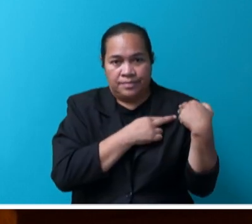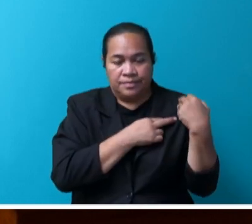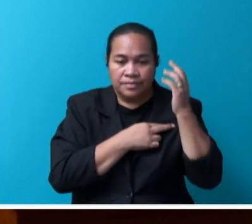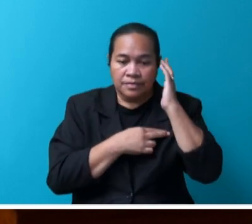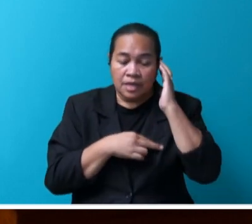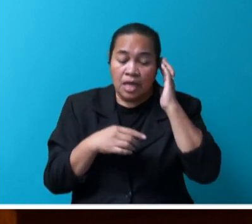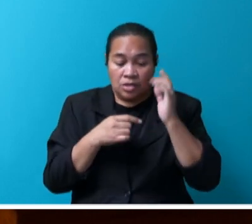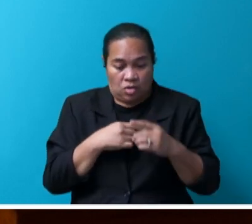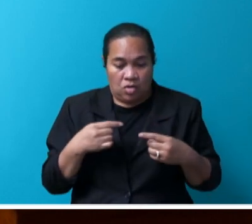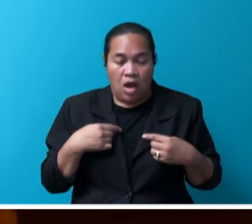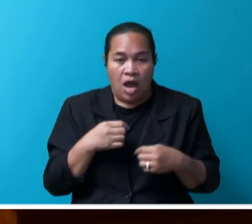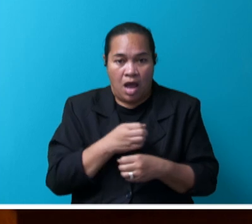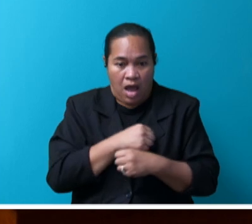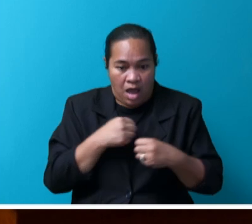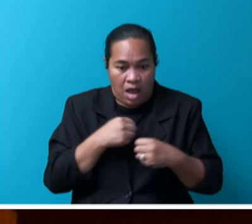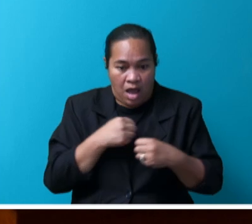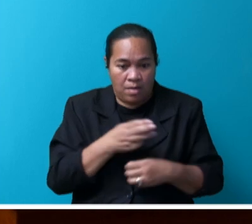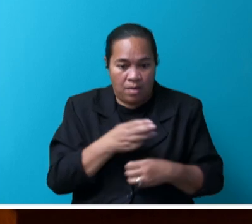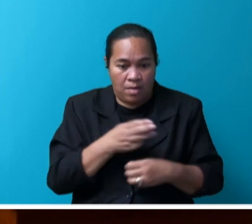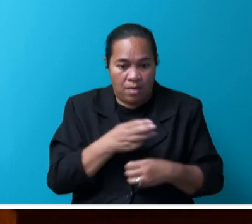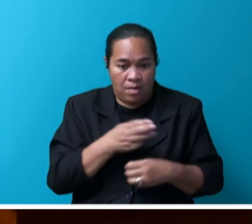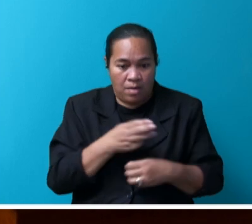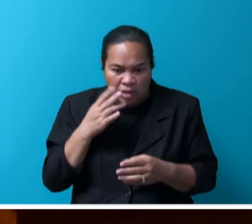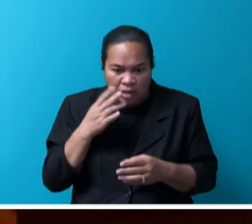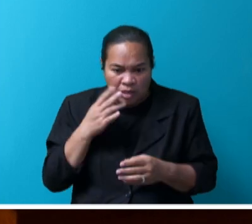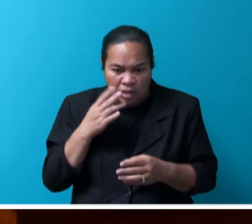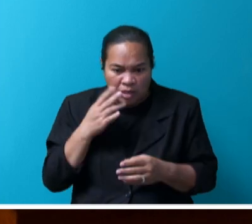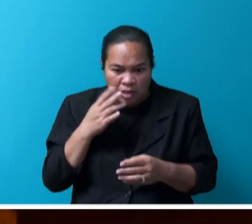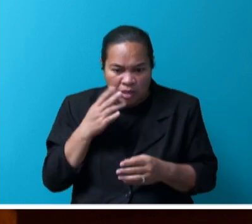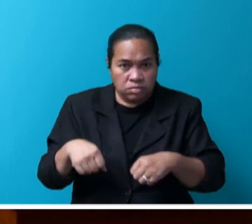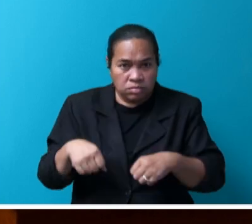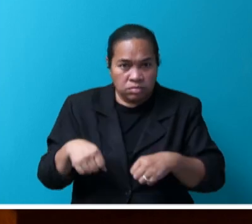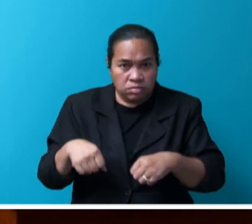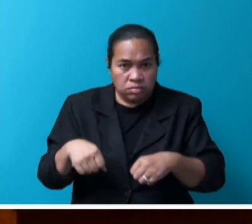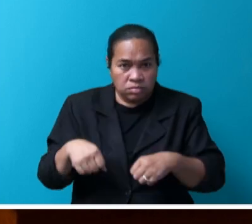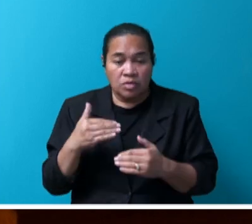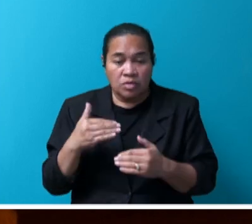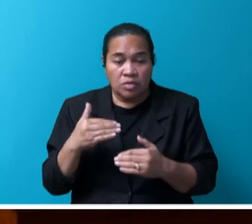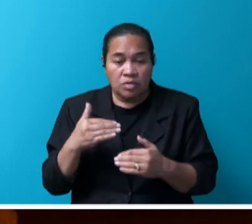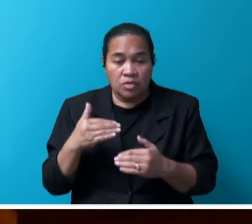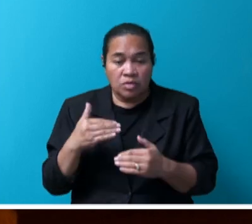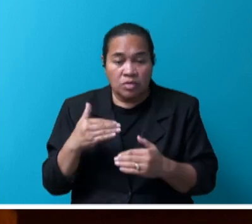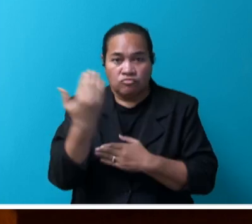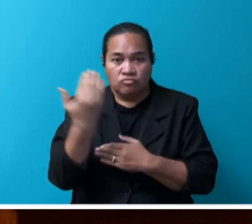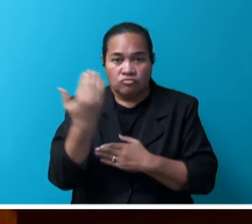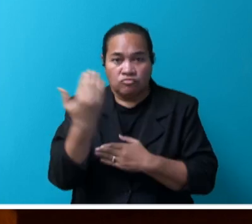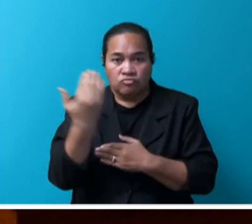is allocated for the Public Service Broadcasting Grant, which is the PSB grant. Mr. Speaker,